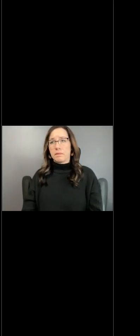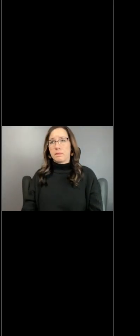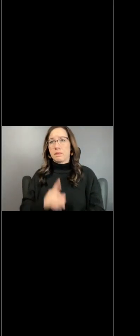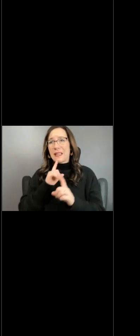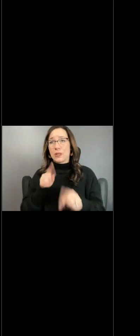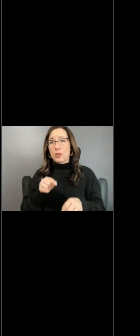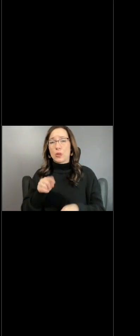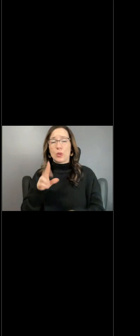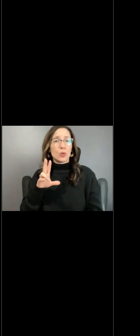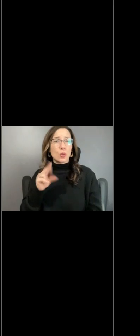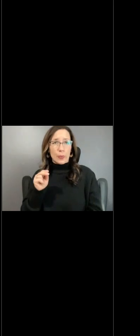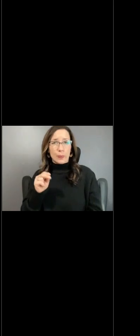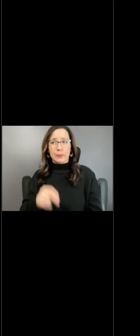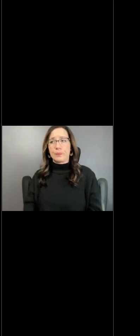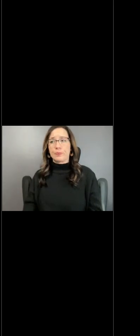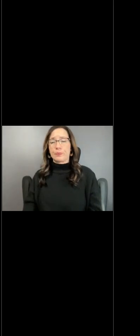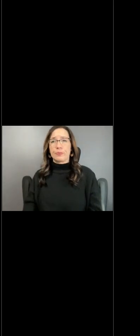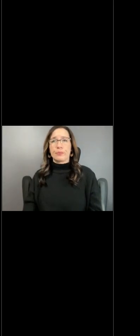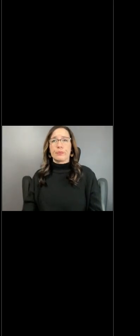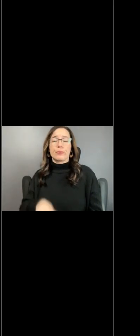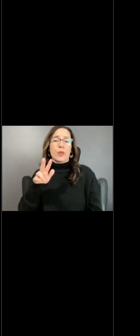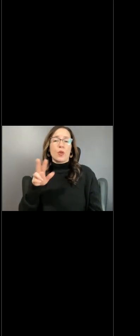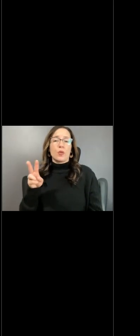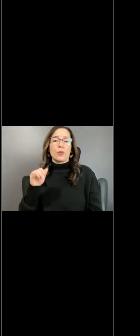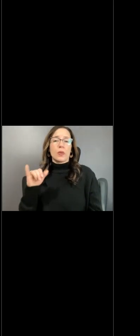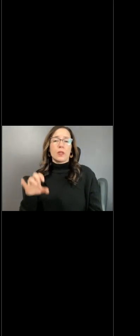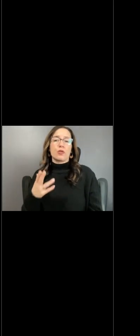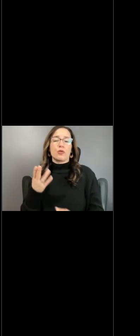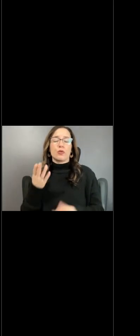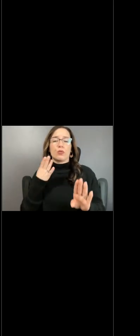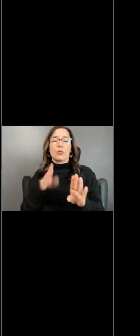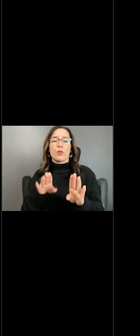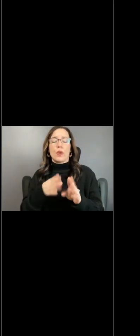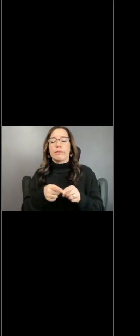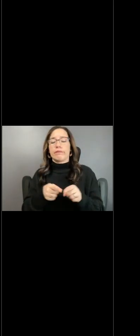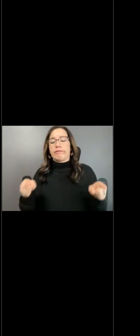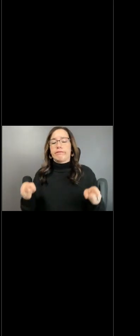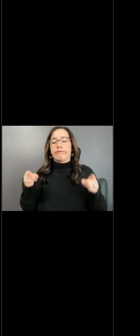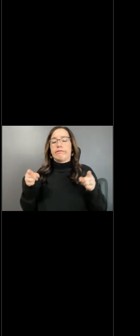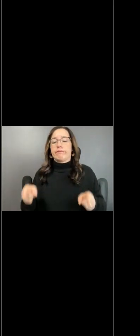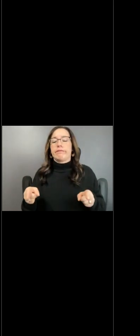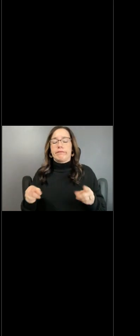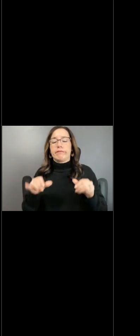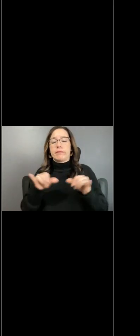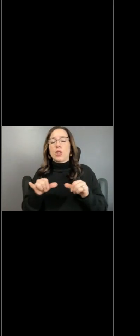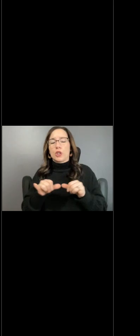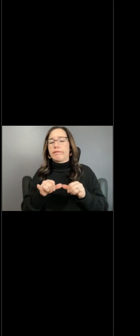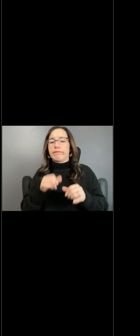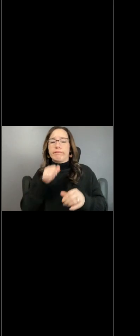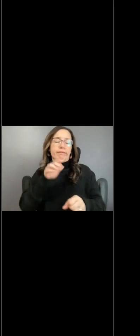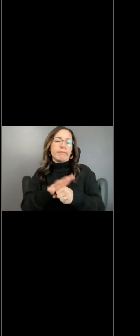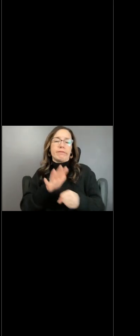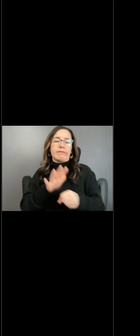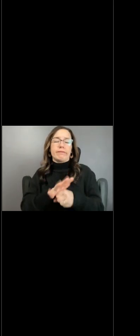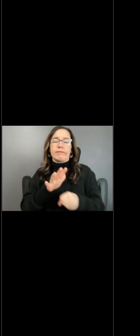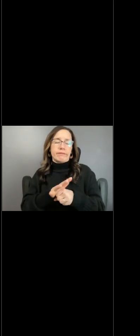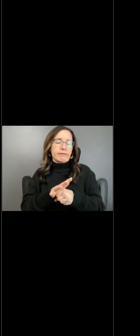no. A 32-inch door would not provide a sufficient clear